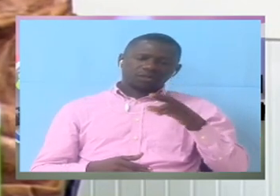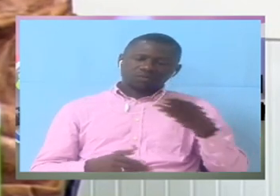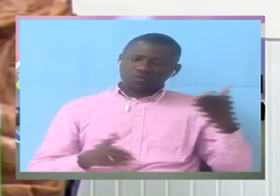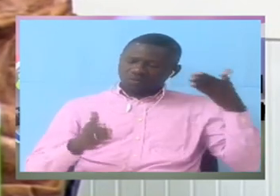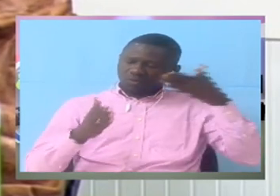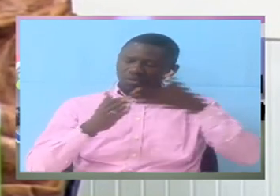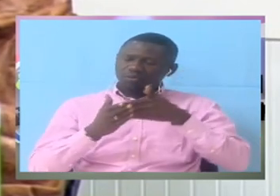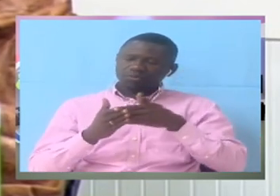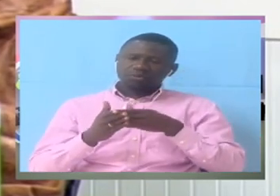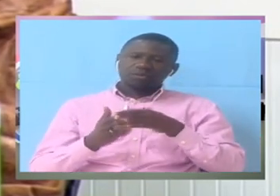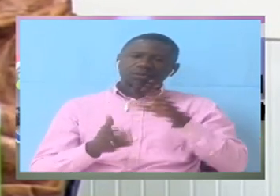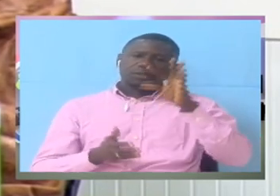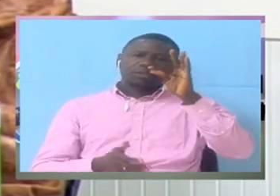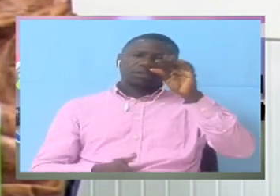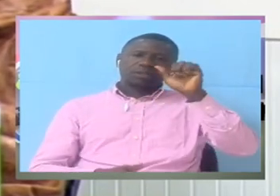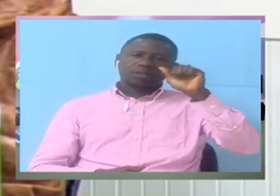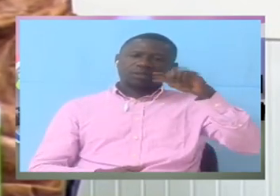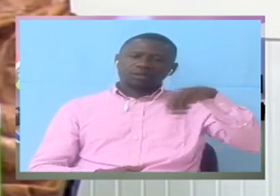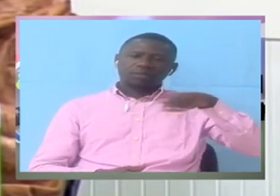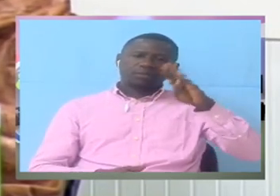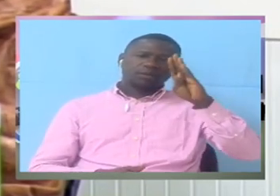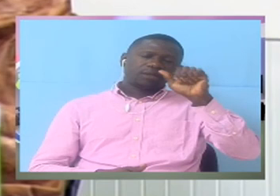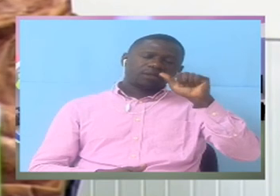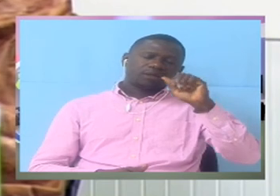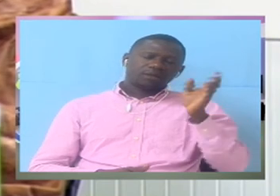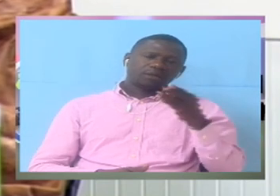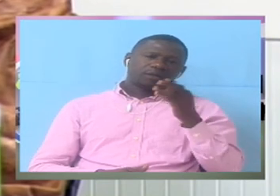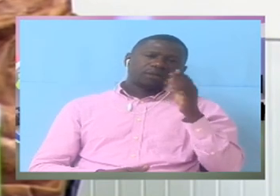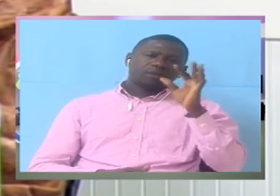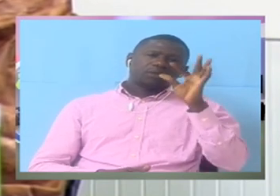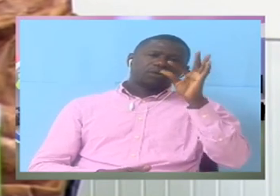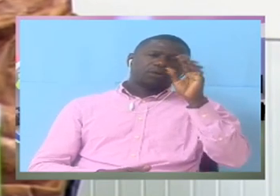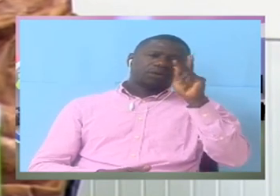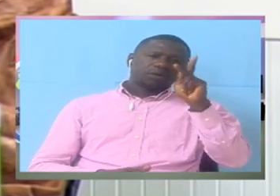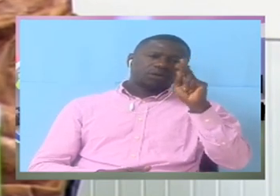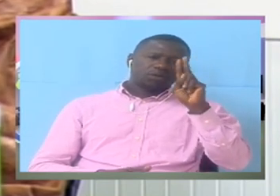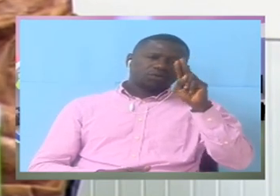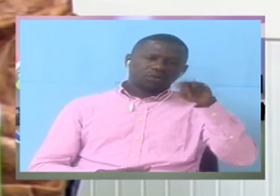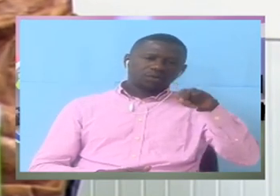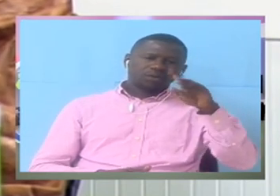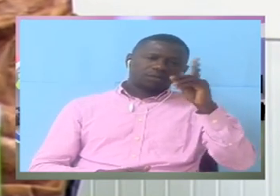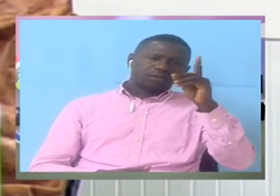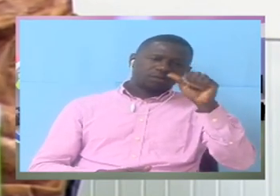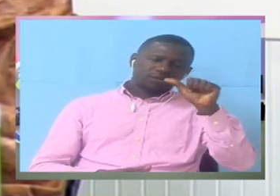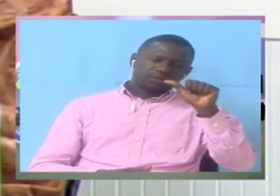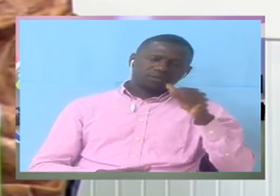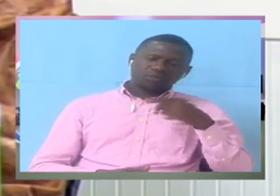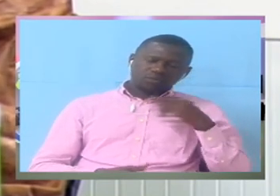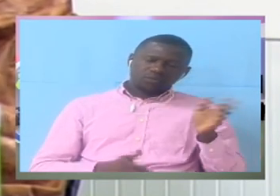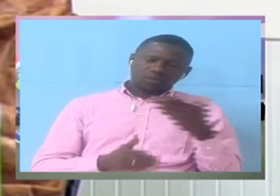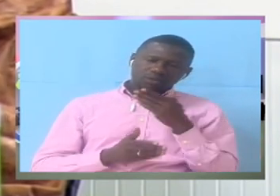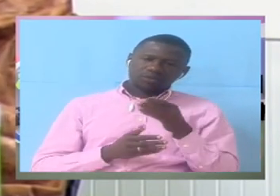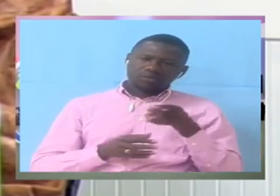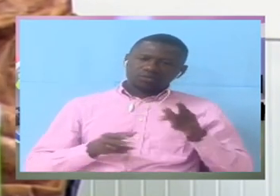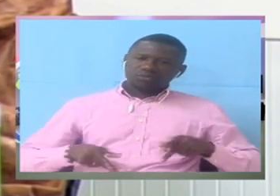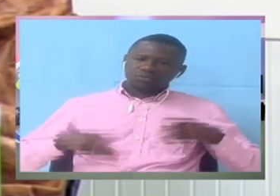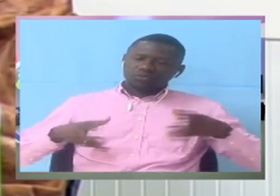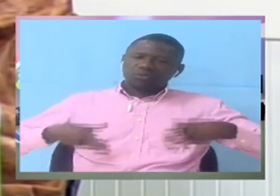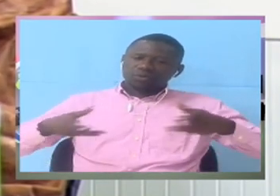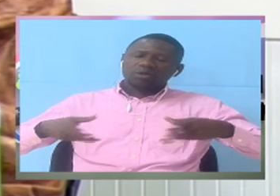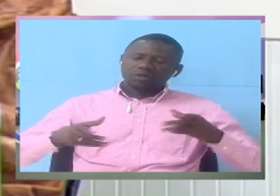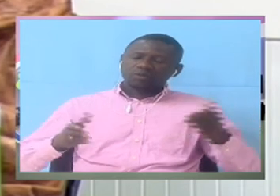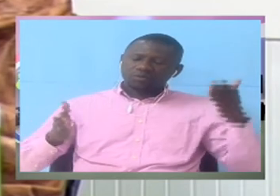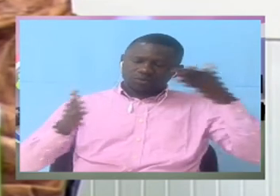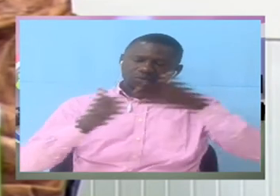Tambakunda. Matreno ta Tambakunda ndara Mali. We joined a train at Tambakunda and went to Mali. Mbe karte